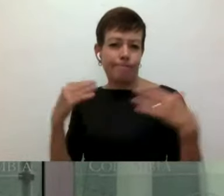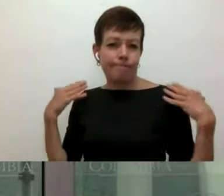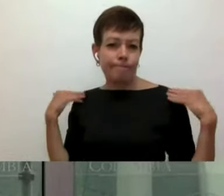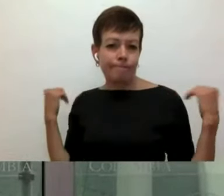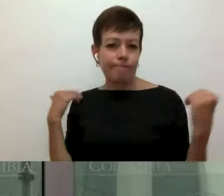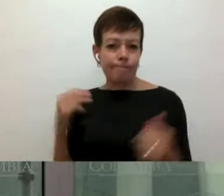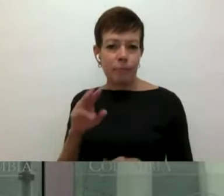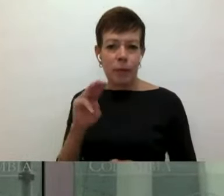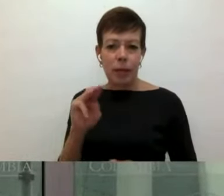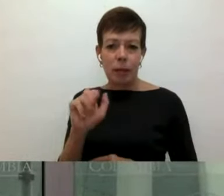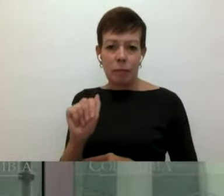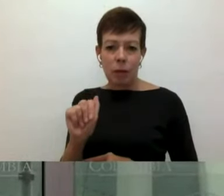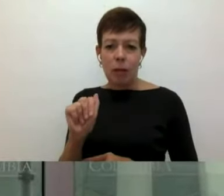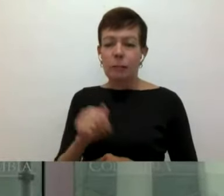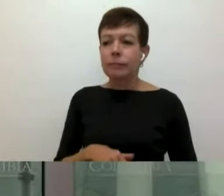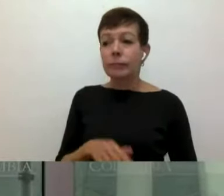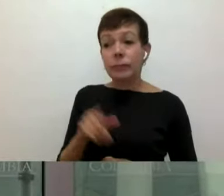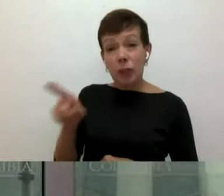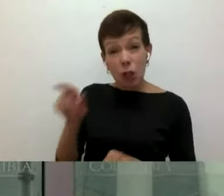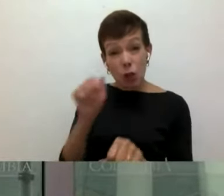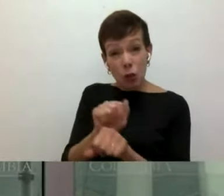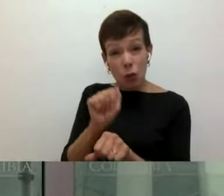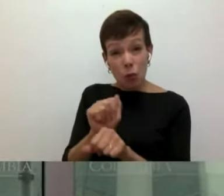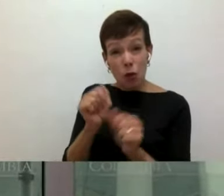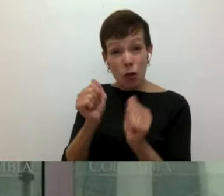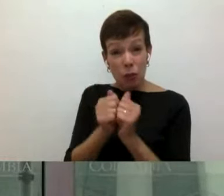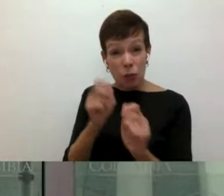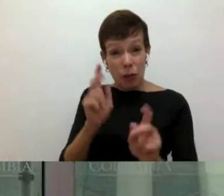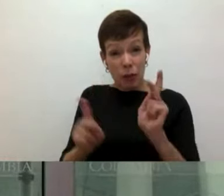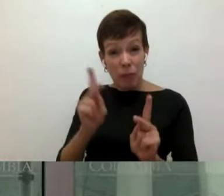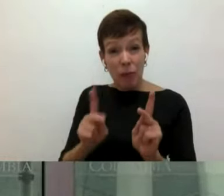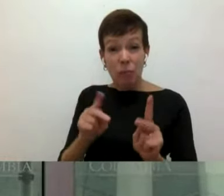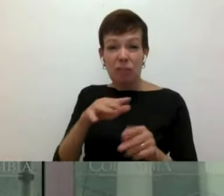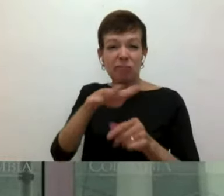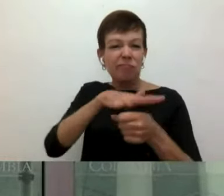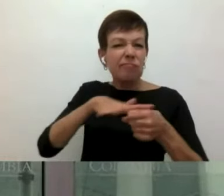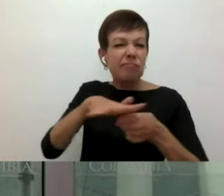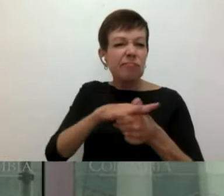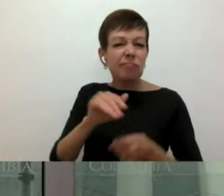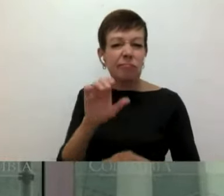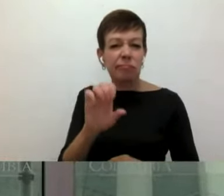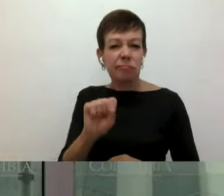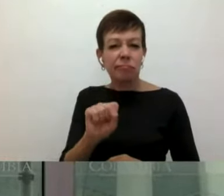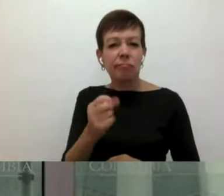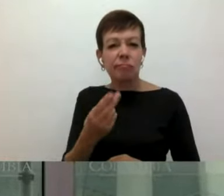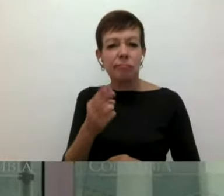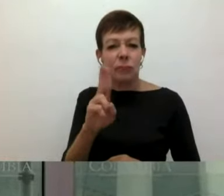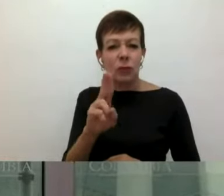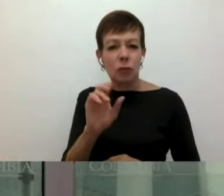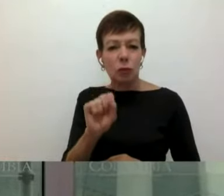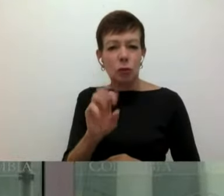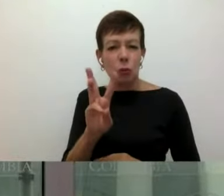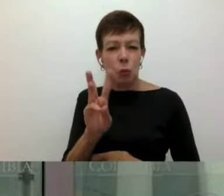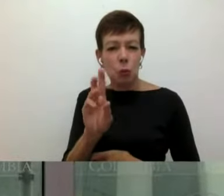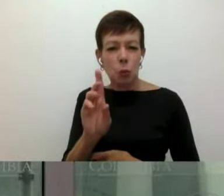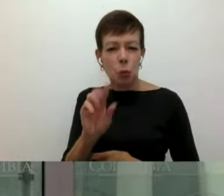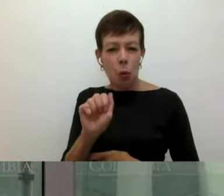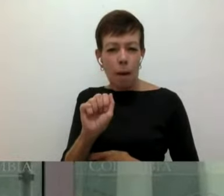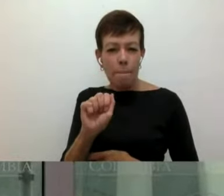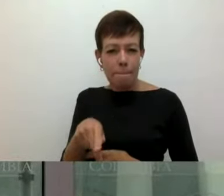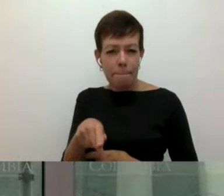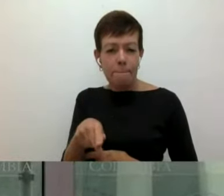Thank you. This question is for Minister Ma. In terms of trying to work with some of the folks out there in the shoe shop to fight